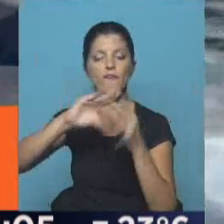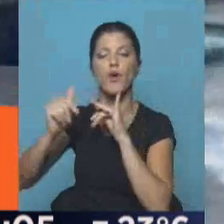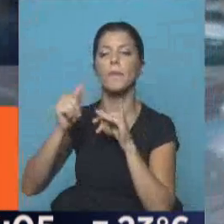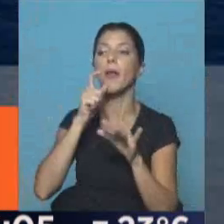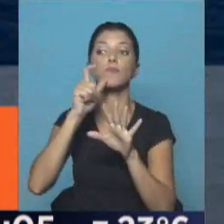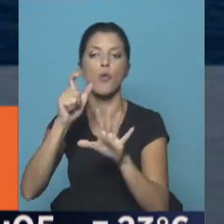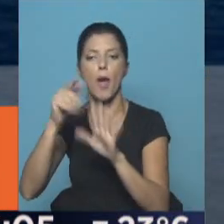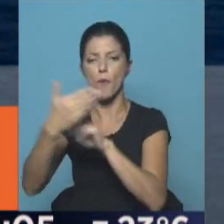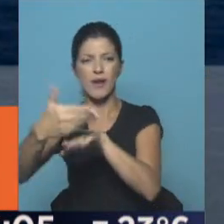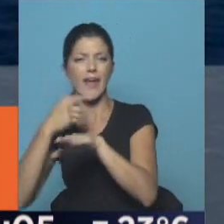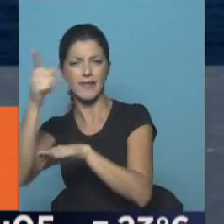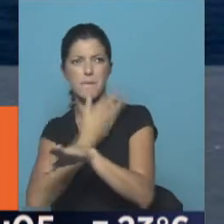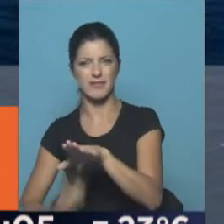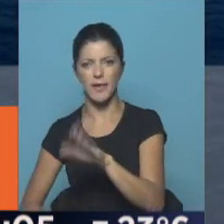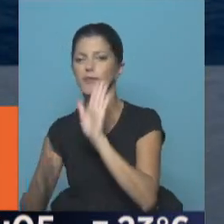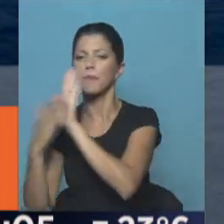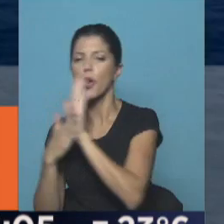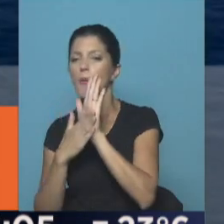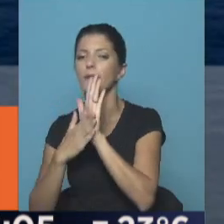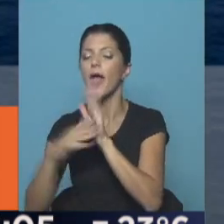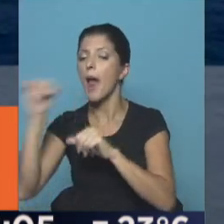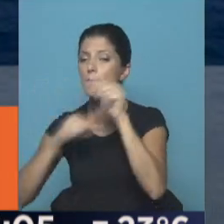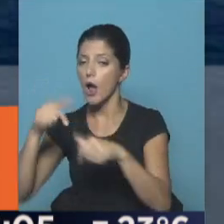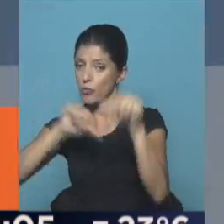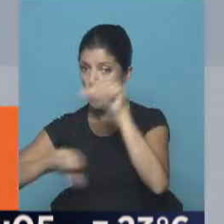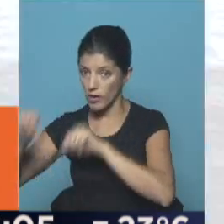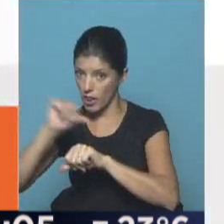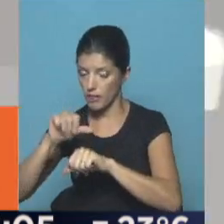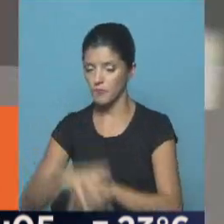nucleares de Pyongyang en una nueva escalada de tensión regional.